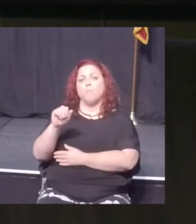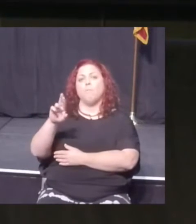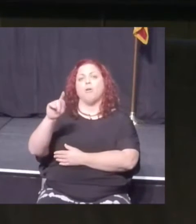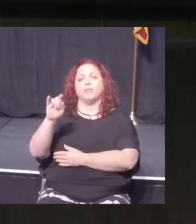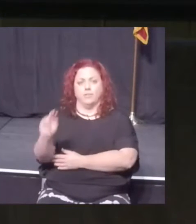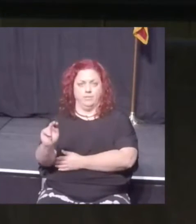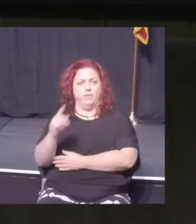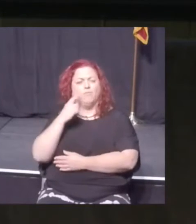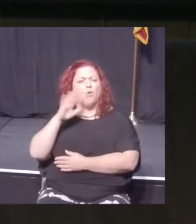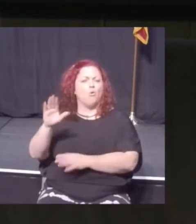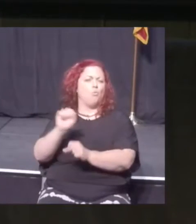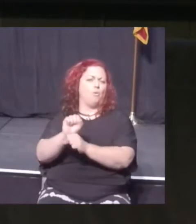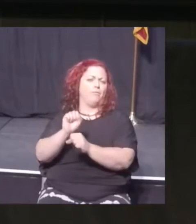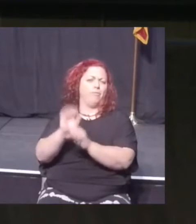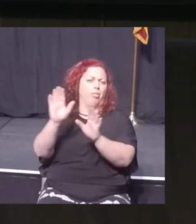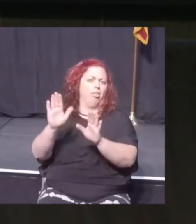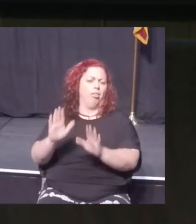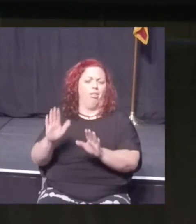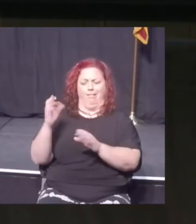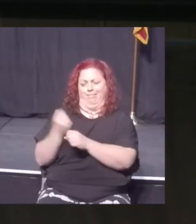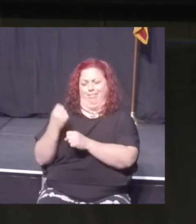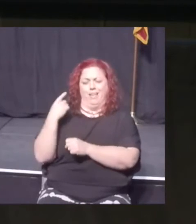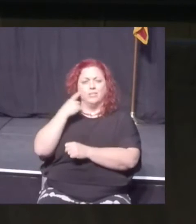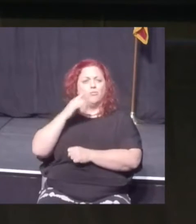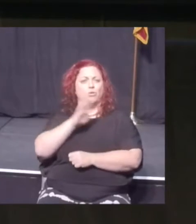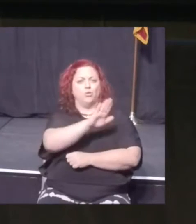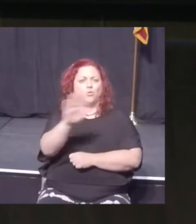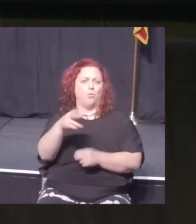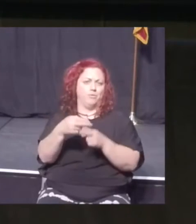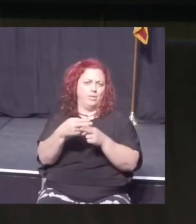did last year as your interim president.